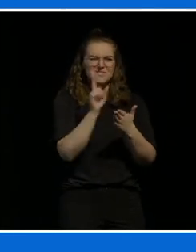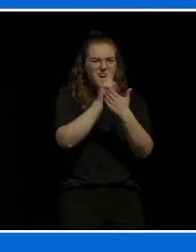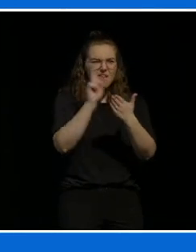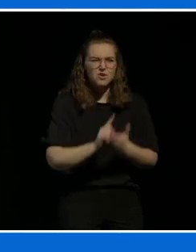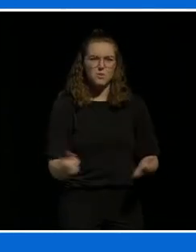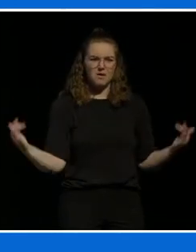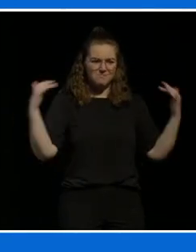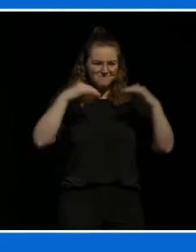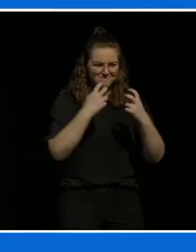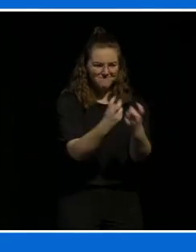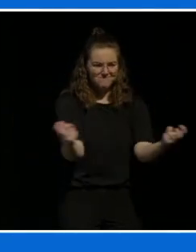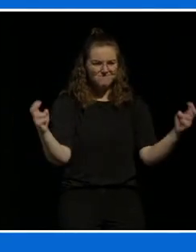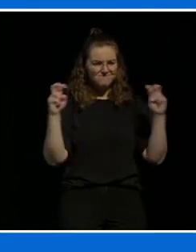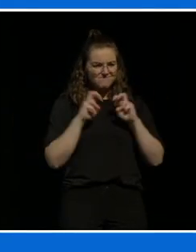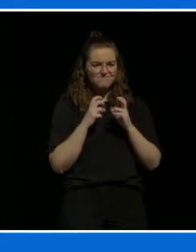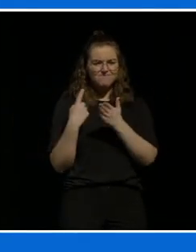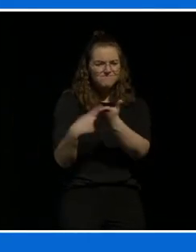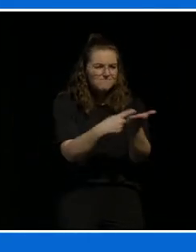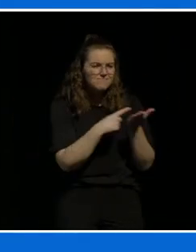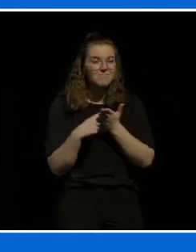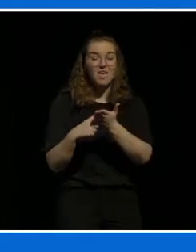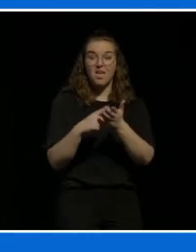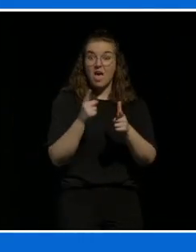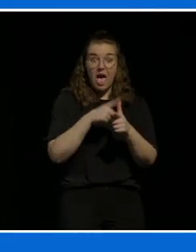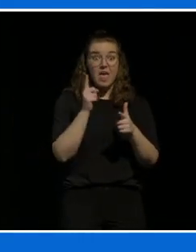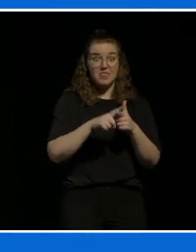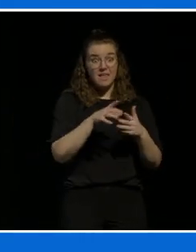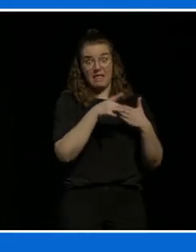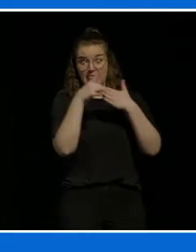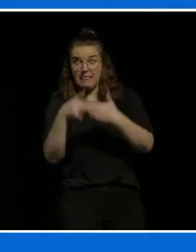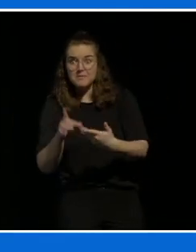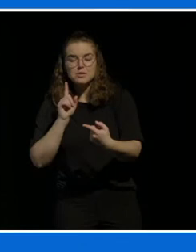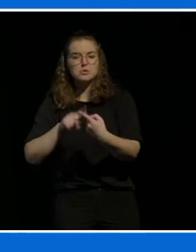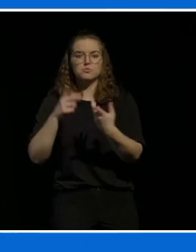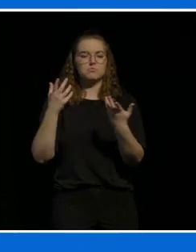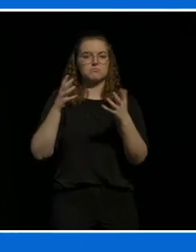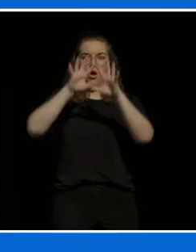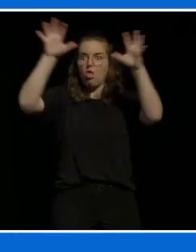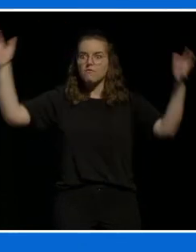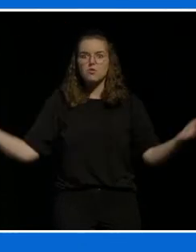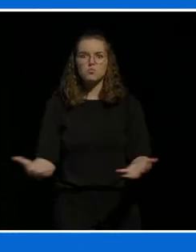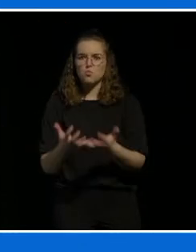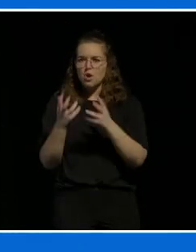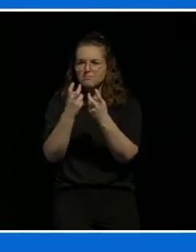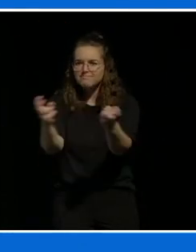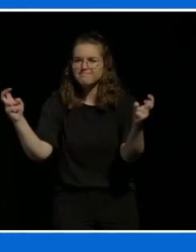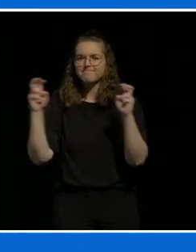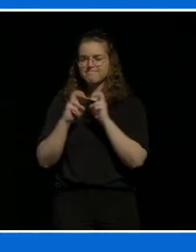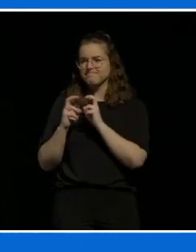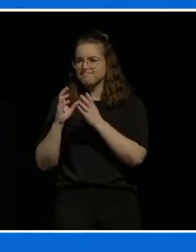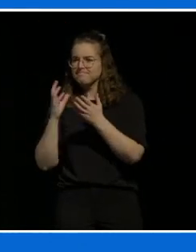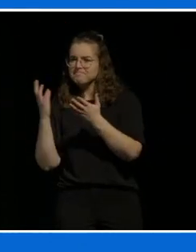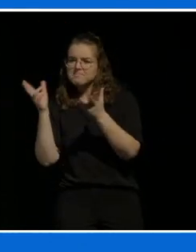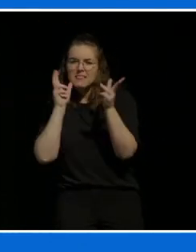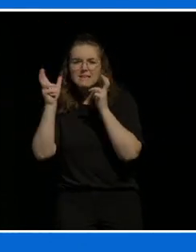led to me speaking to young people all over the world. And I spent 5 years just listening and doing research until I could bring on our head of research in the back